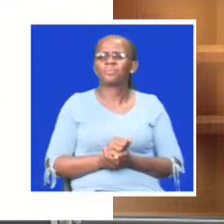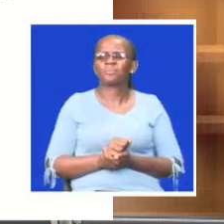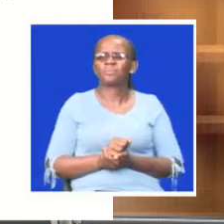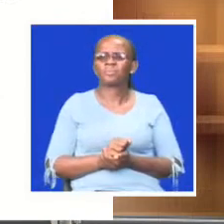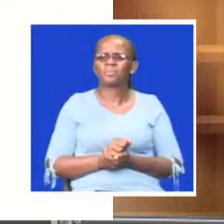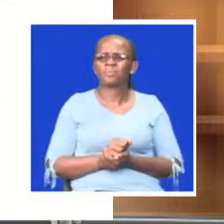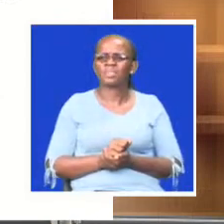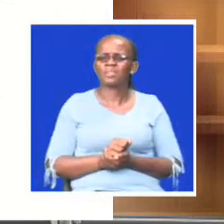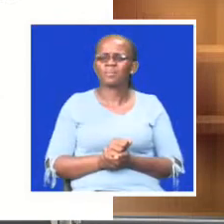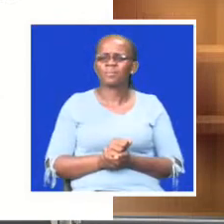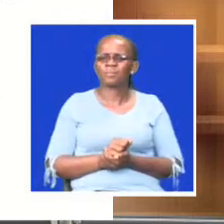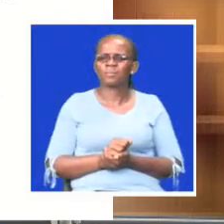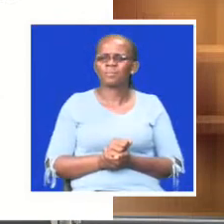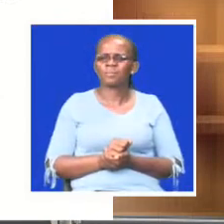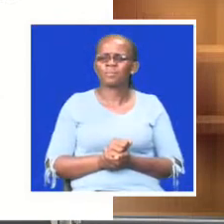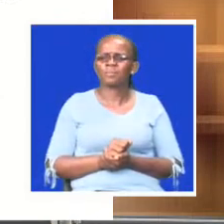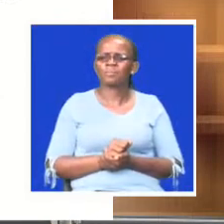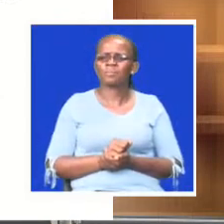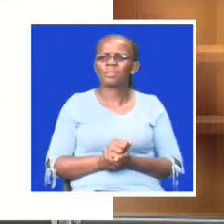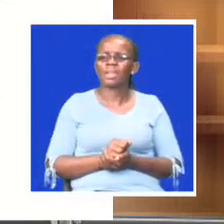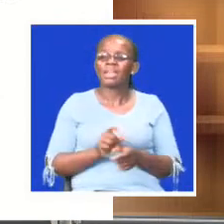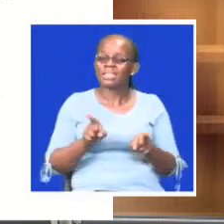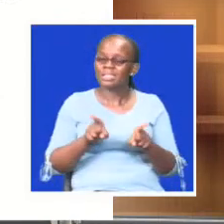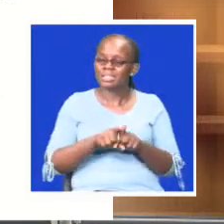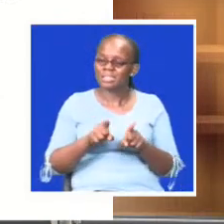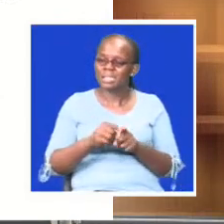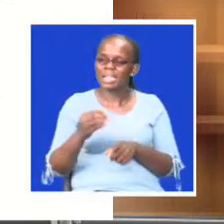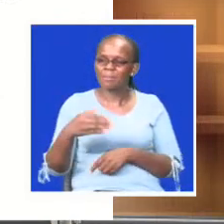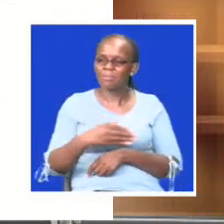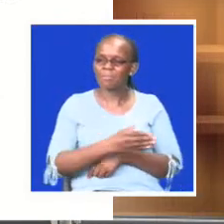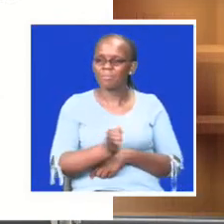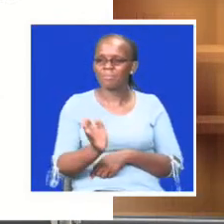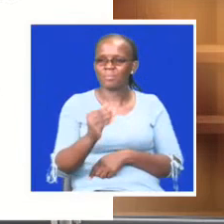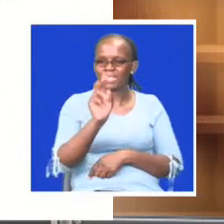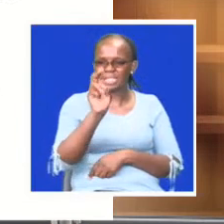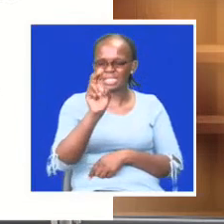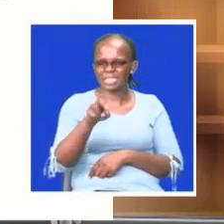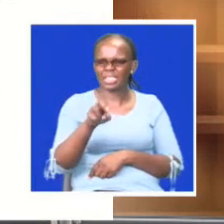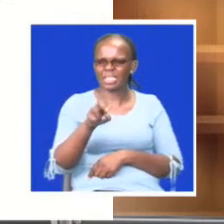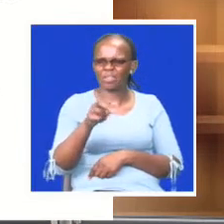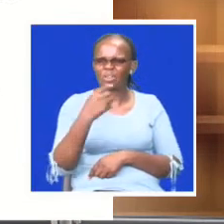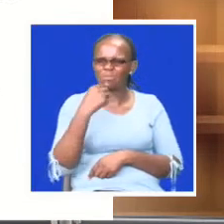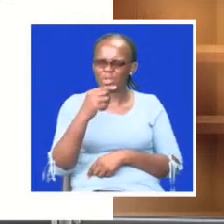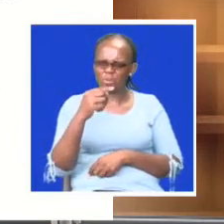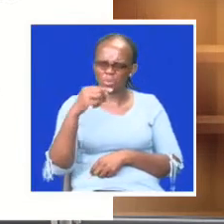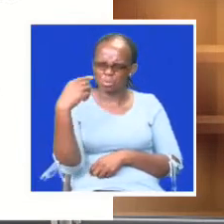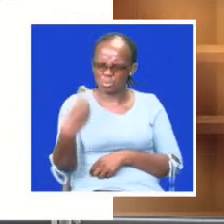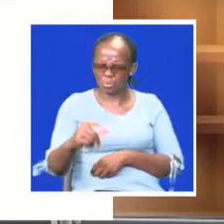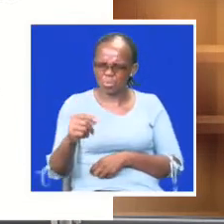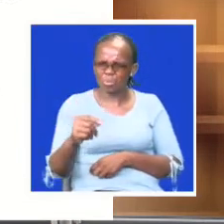God also said the snake shall bite her heel.